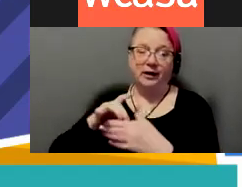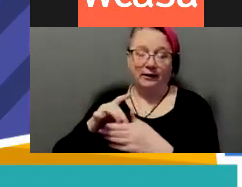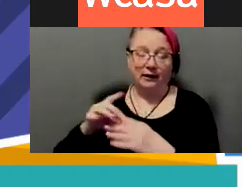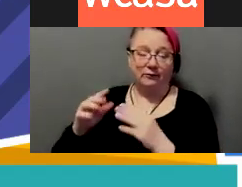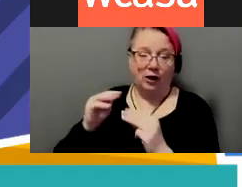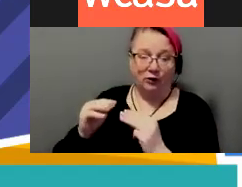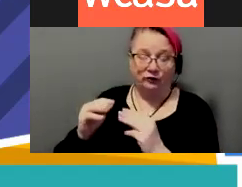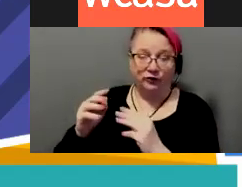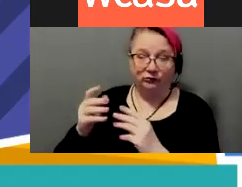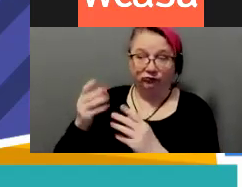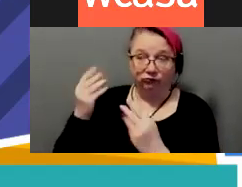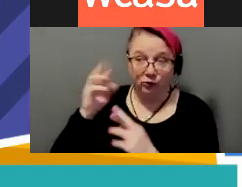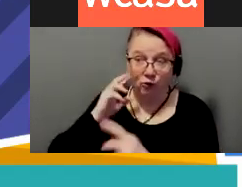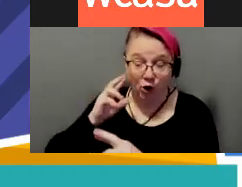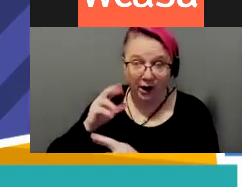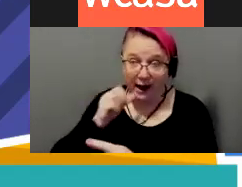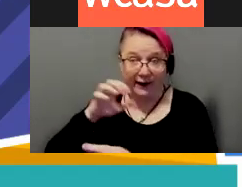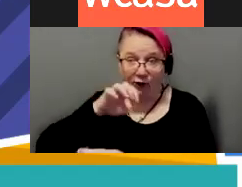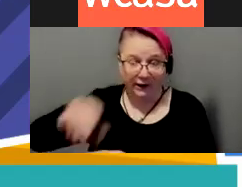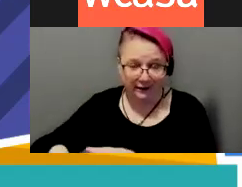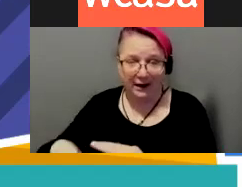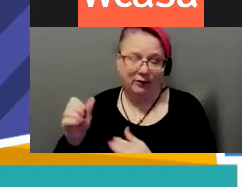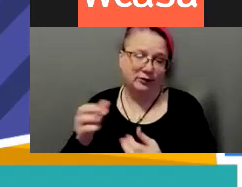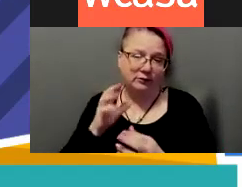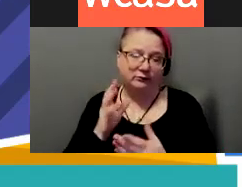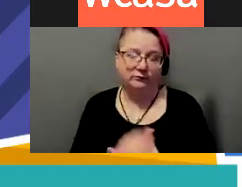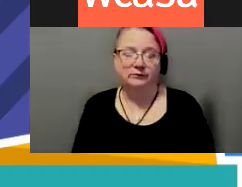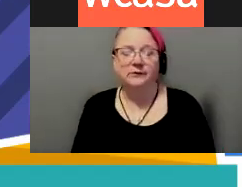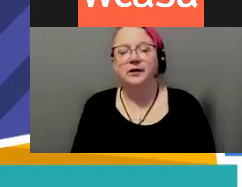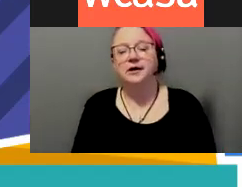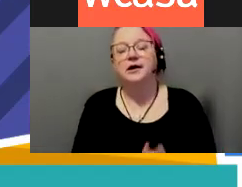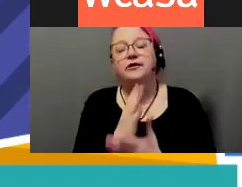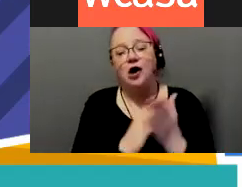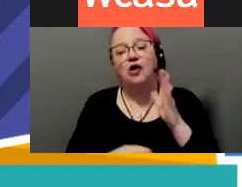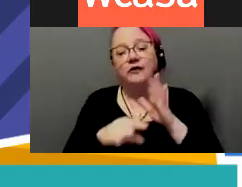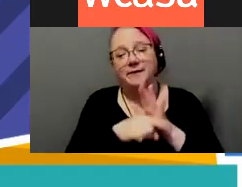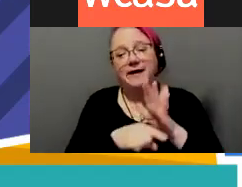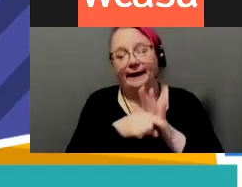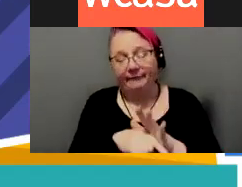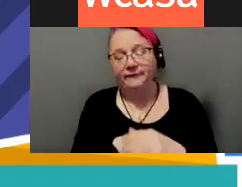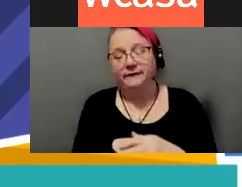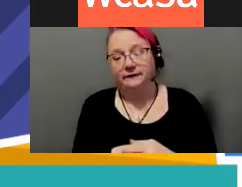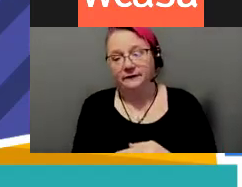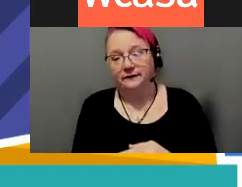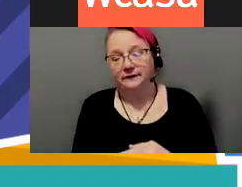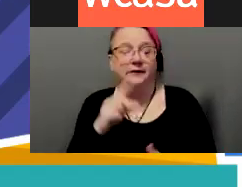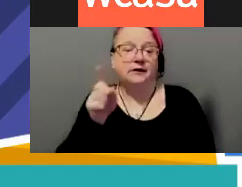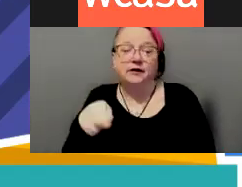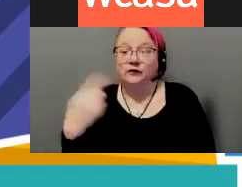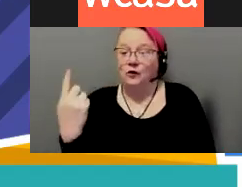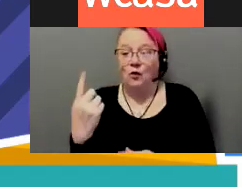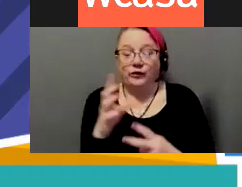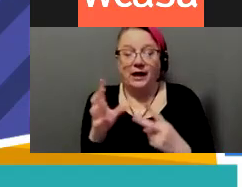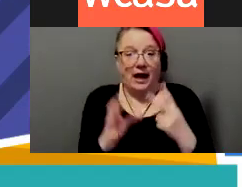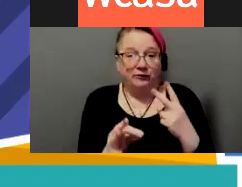platforms. There are a couple drawbacks to this one, though. First of all, it is only going to be an option if you can